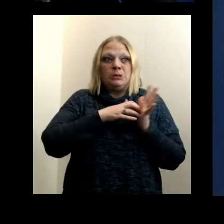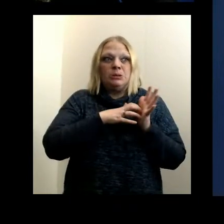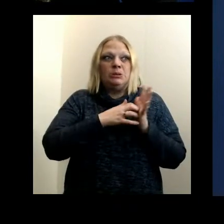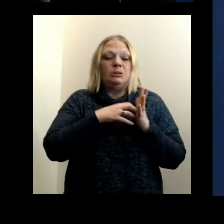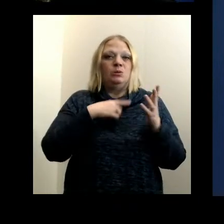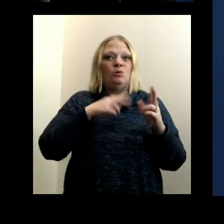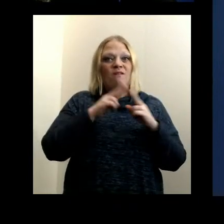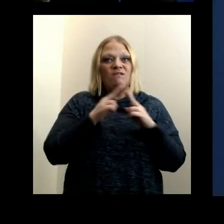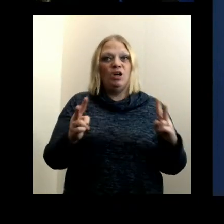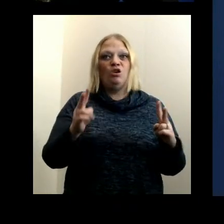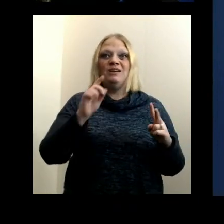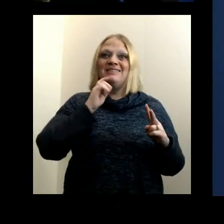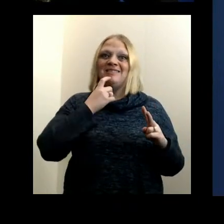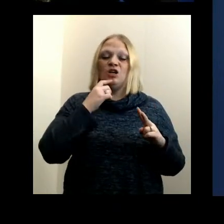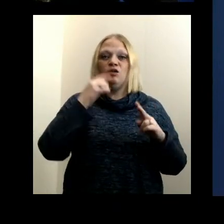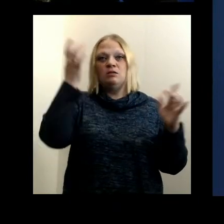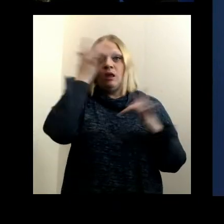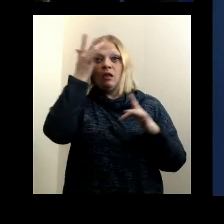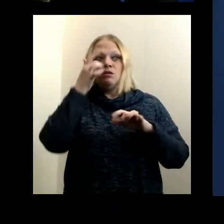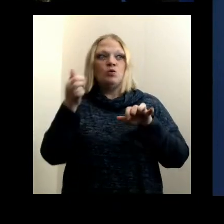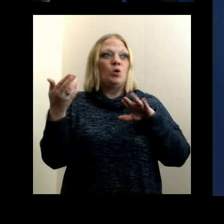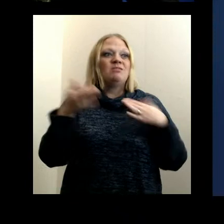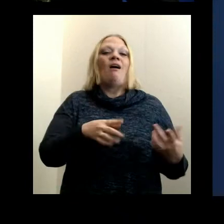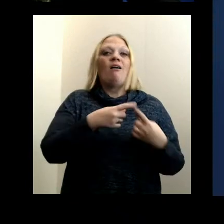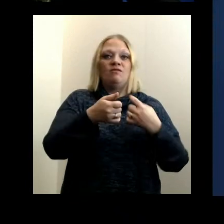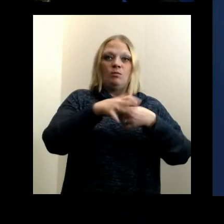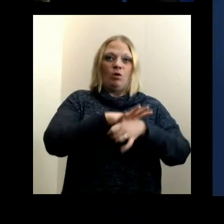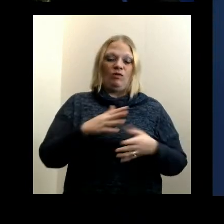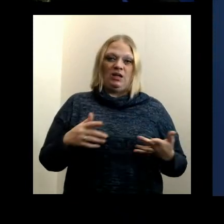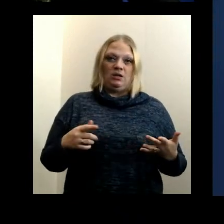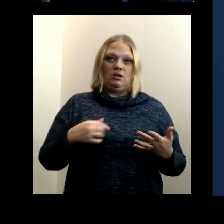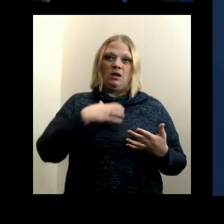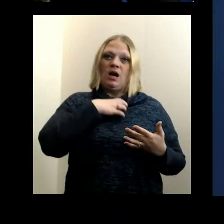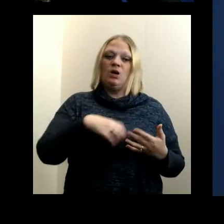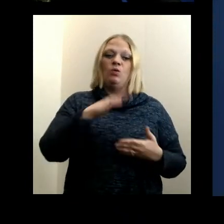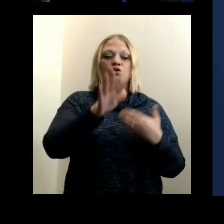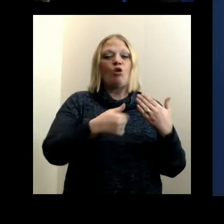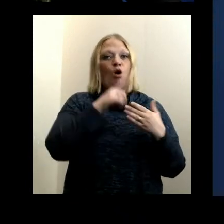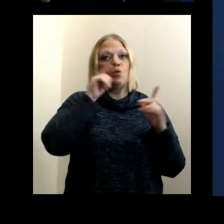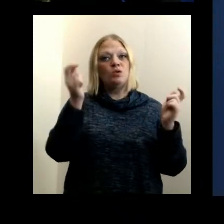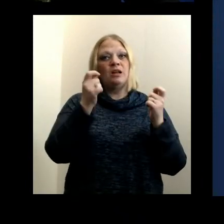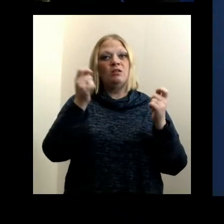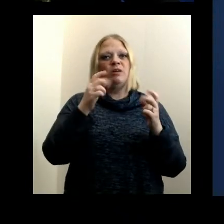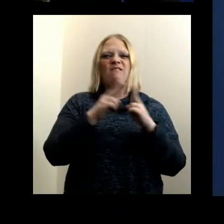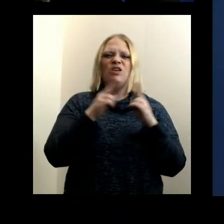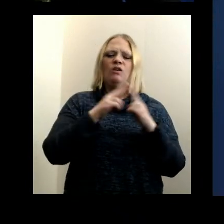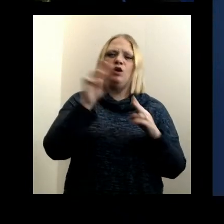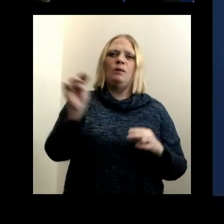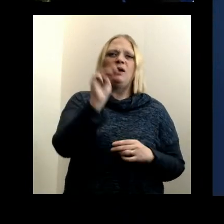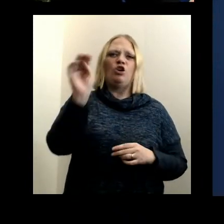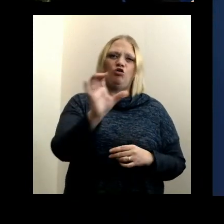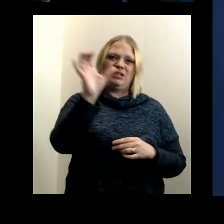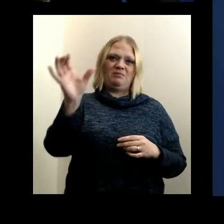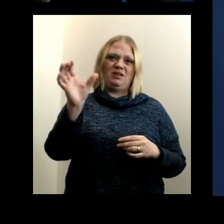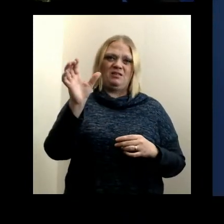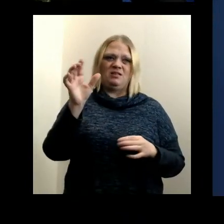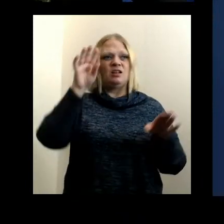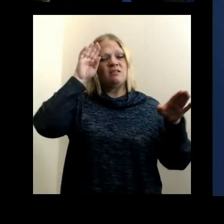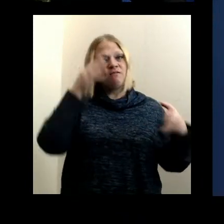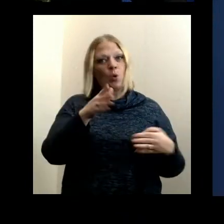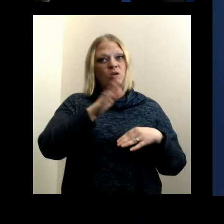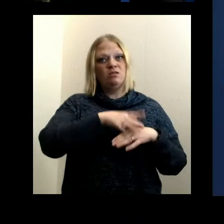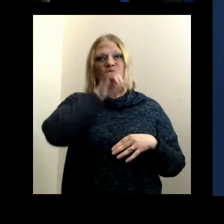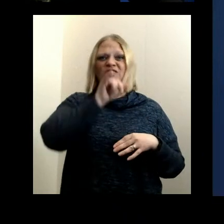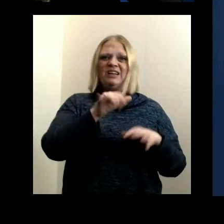very serious illness or dying from COVID-19. I wish all who celebrate a very Merry Christmas, and let's focus on what